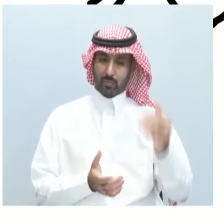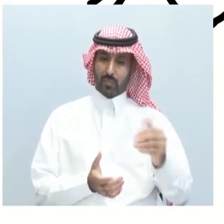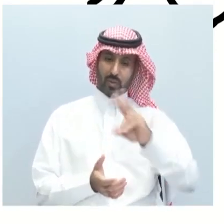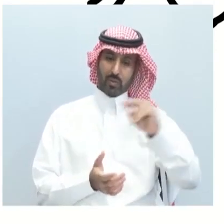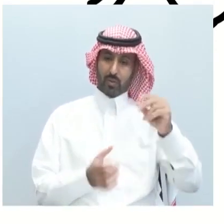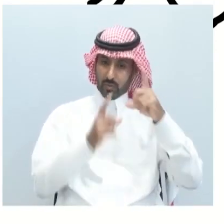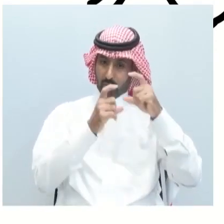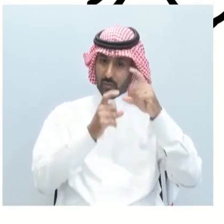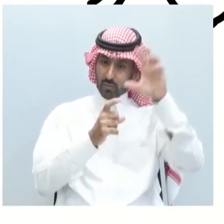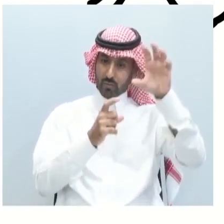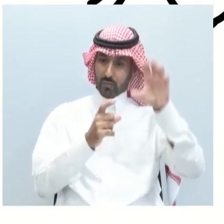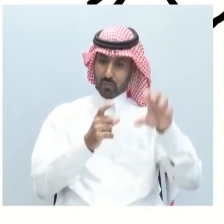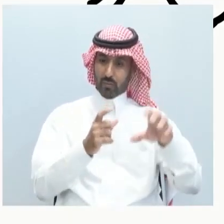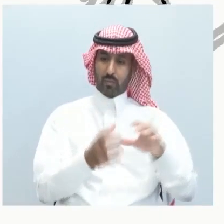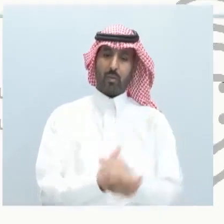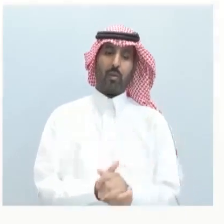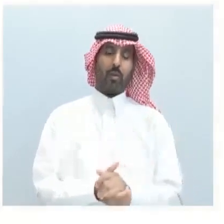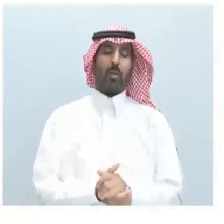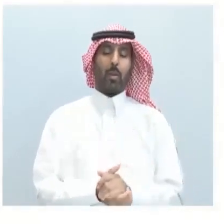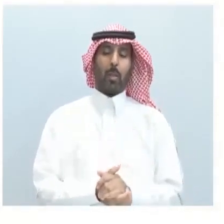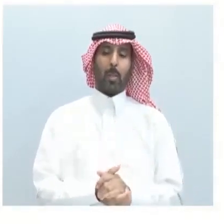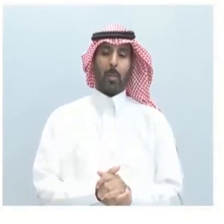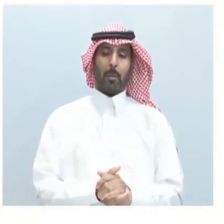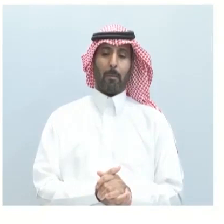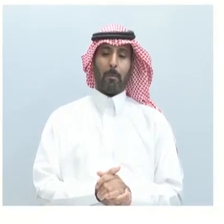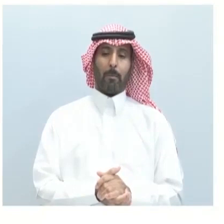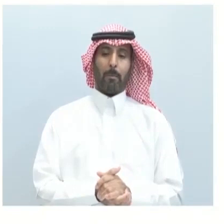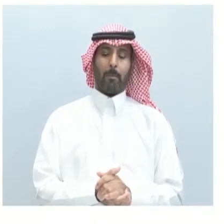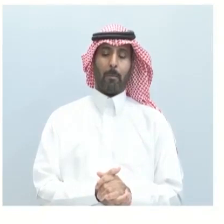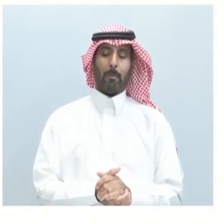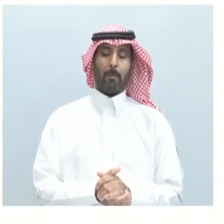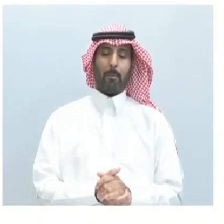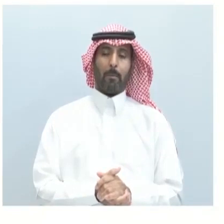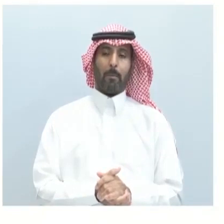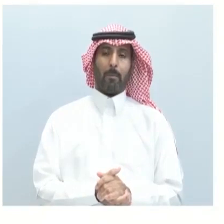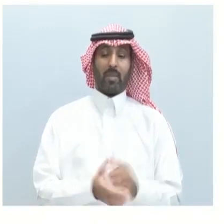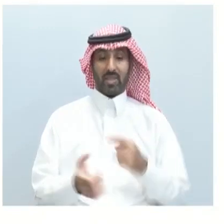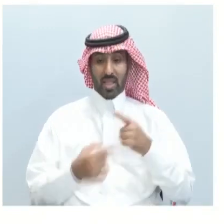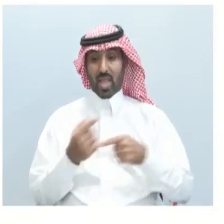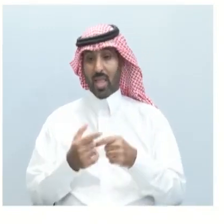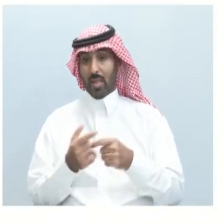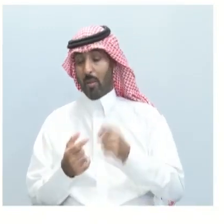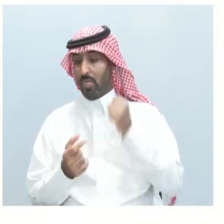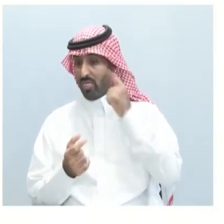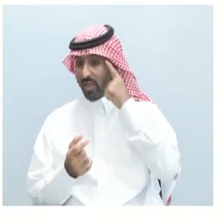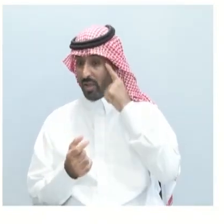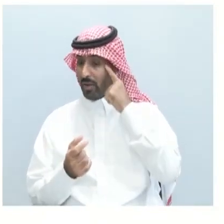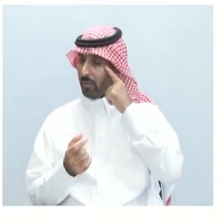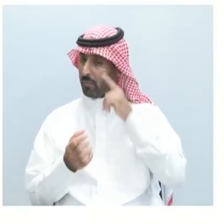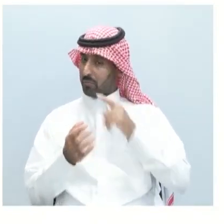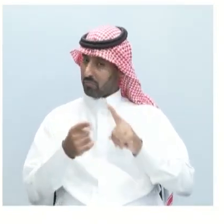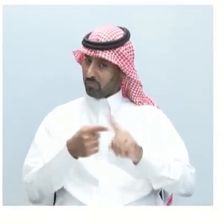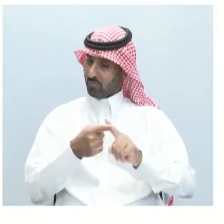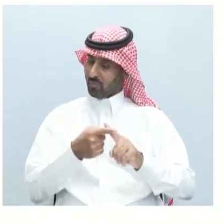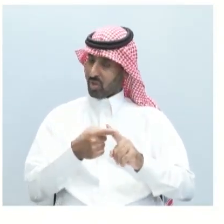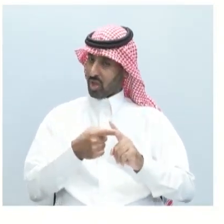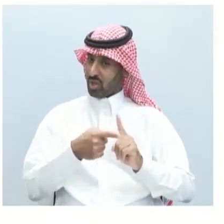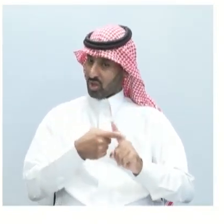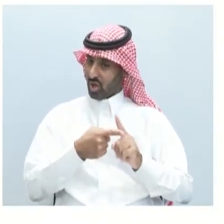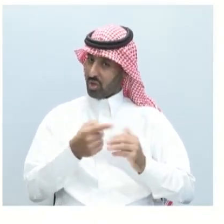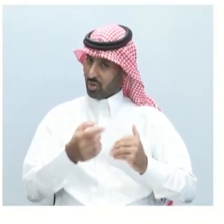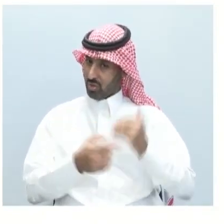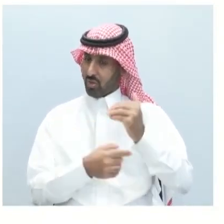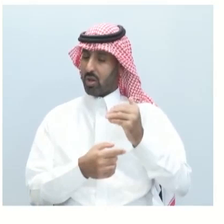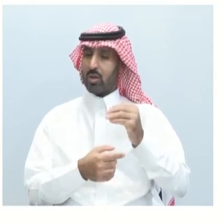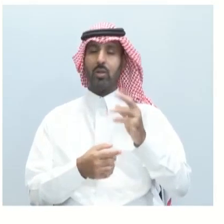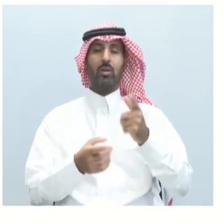thing or the correct order that we have here. So always think positive. Now use the